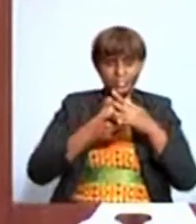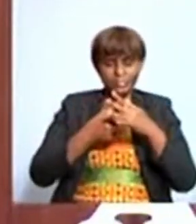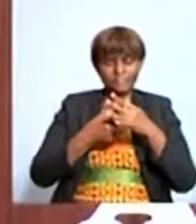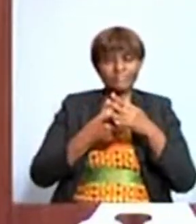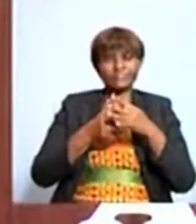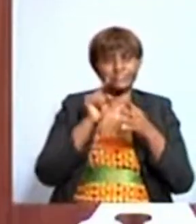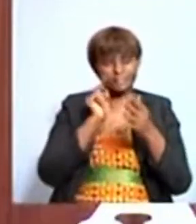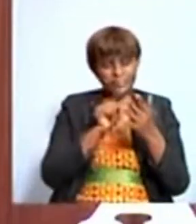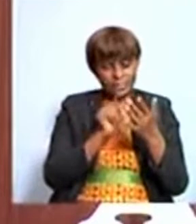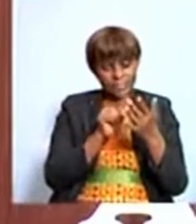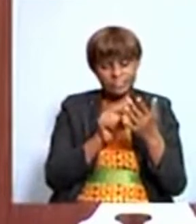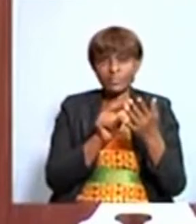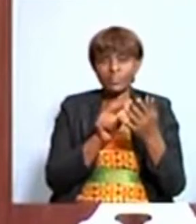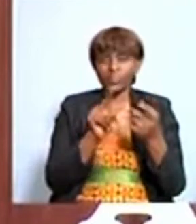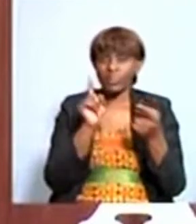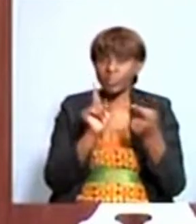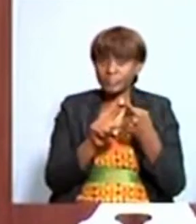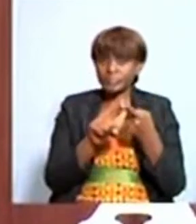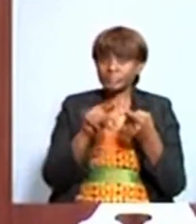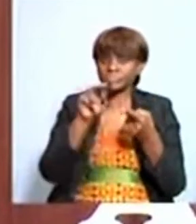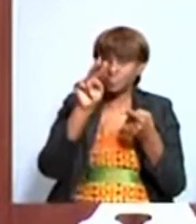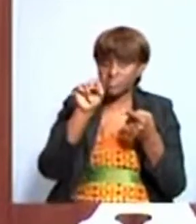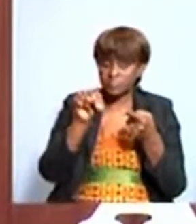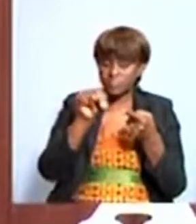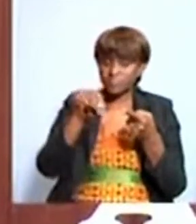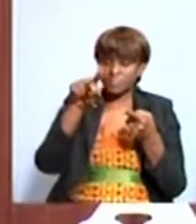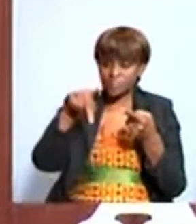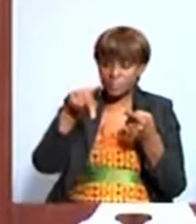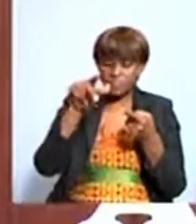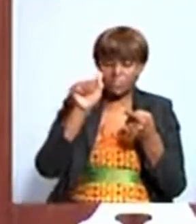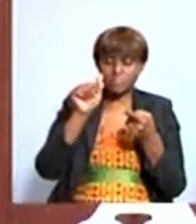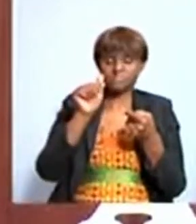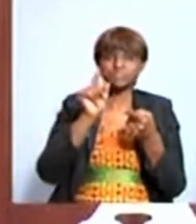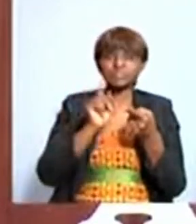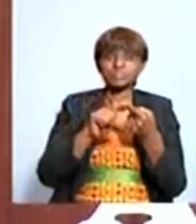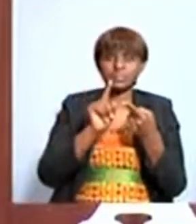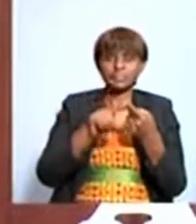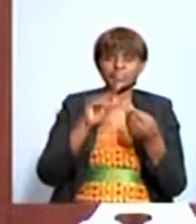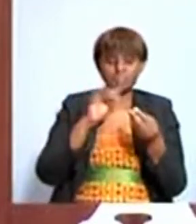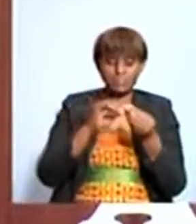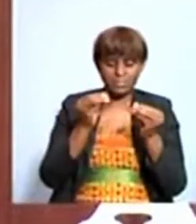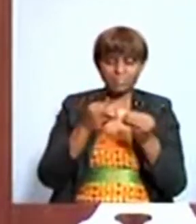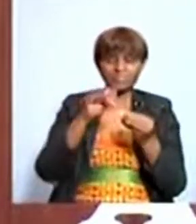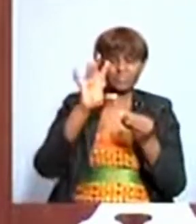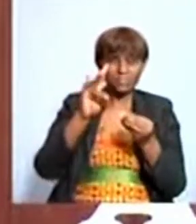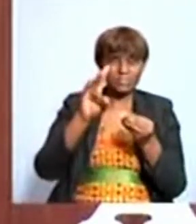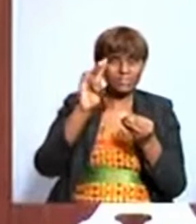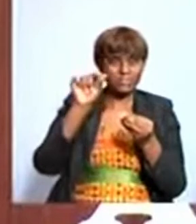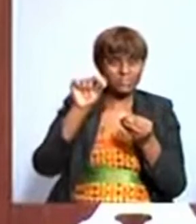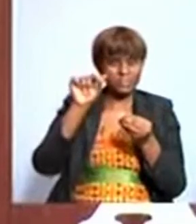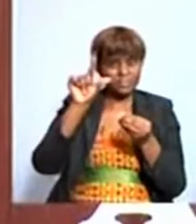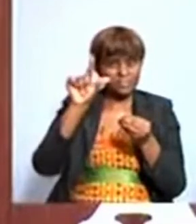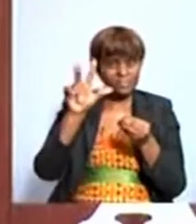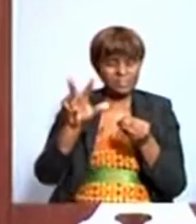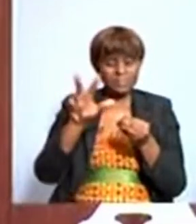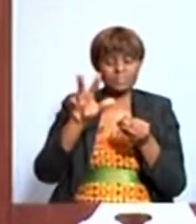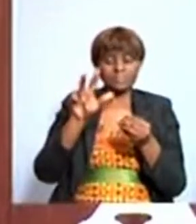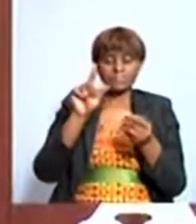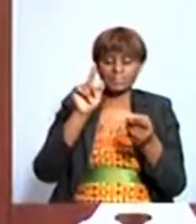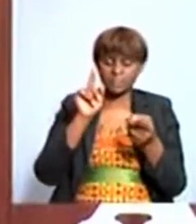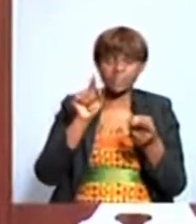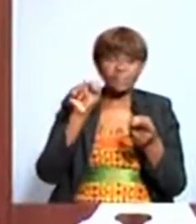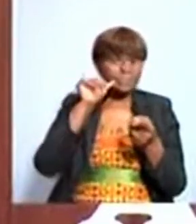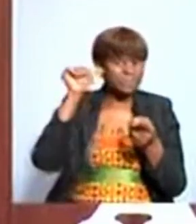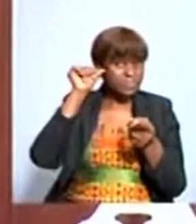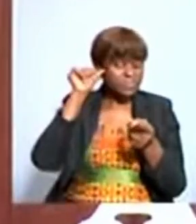the consideration of the National Prosecution Authority Amendment Bill, National Assembly Bill number 7 of 2023. As of